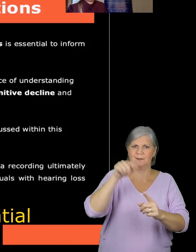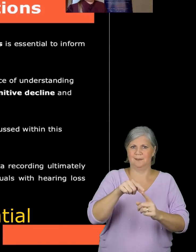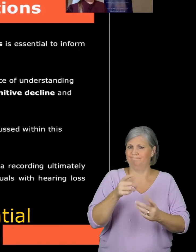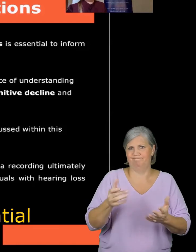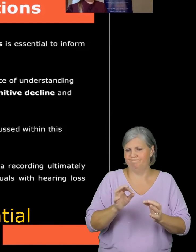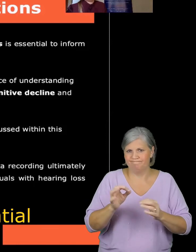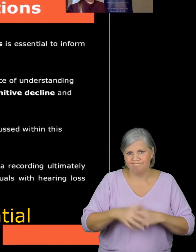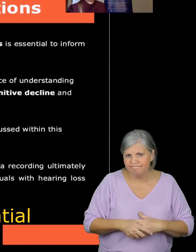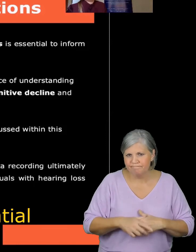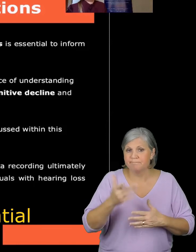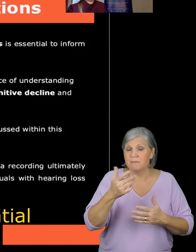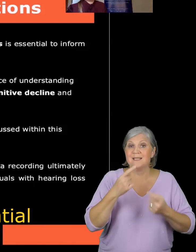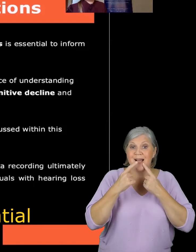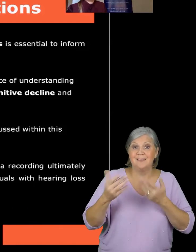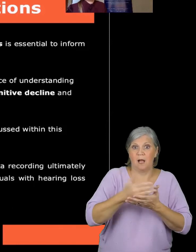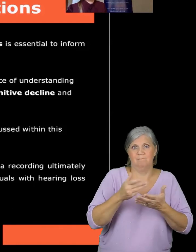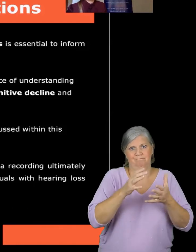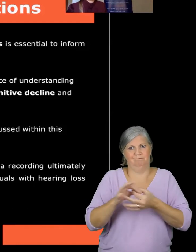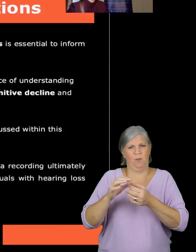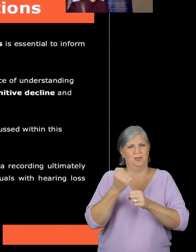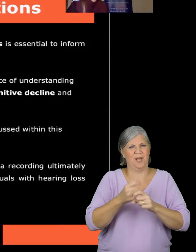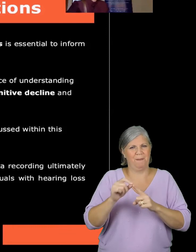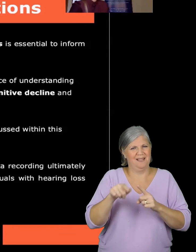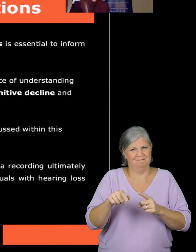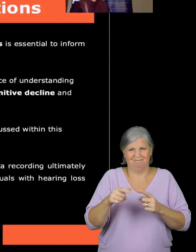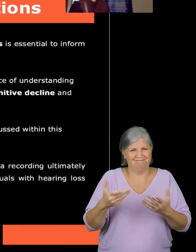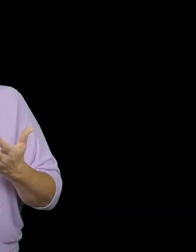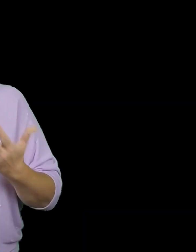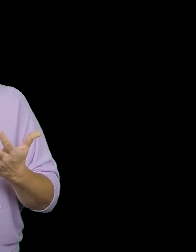it's essential to address these gaps.